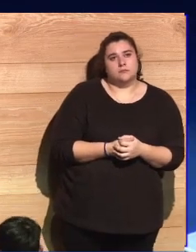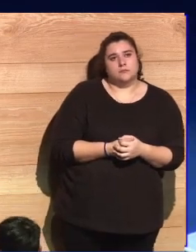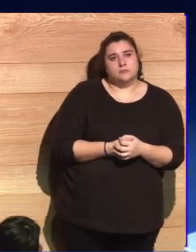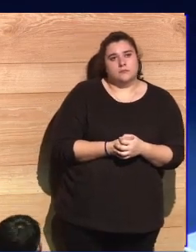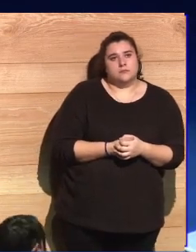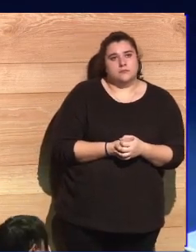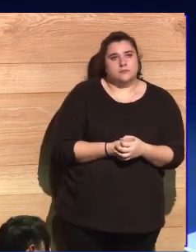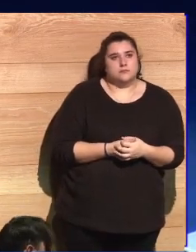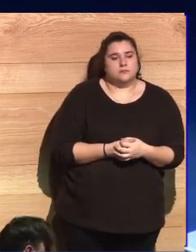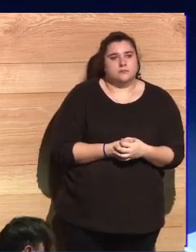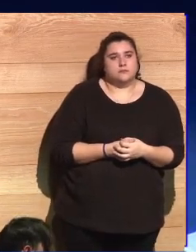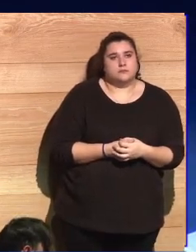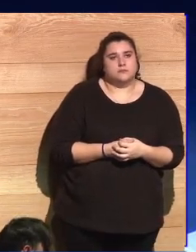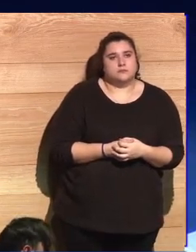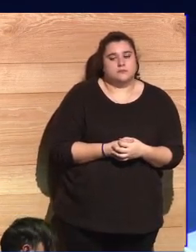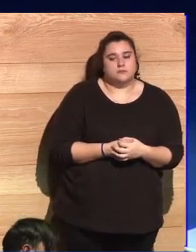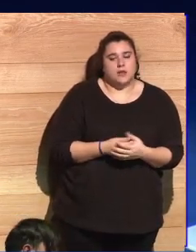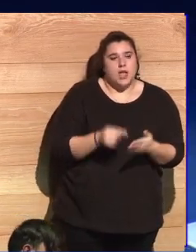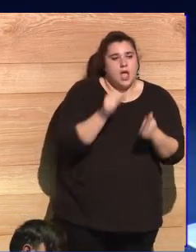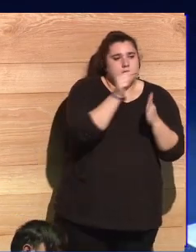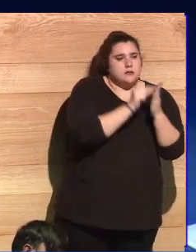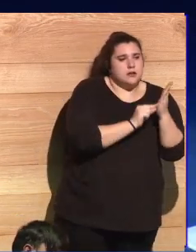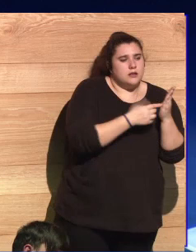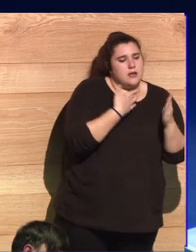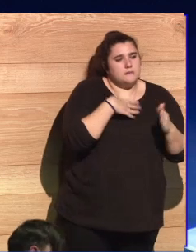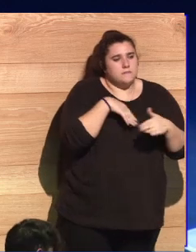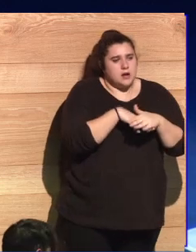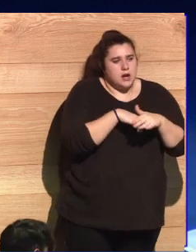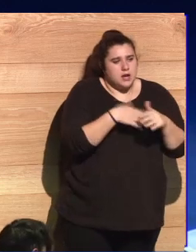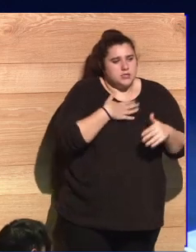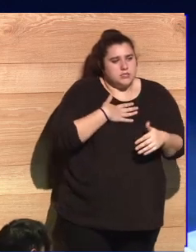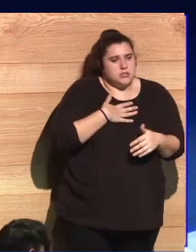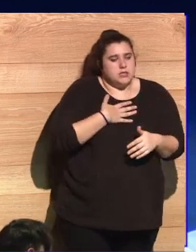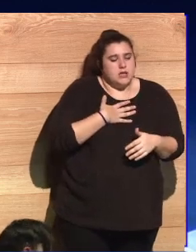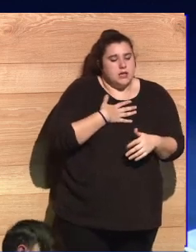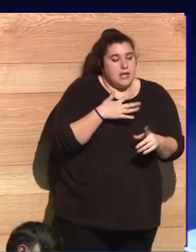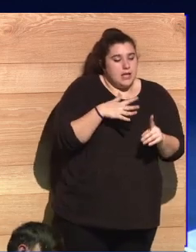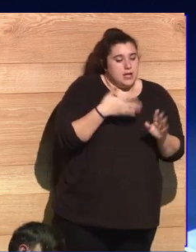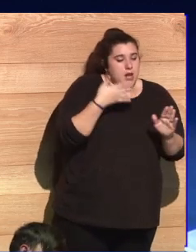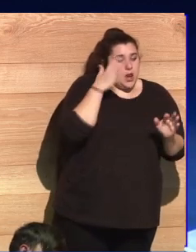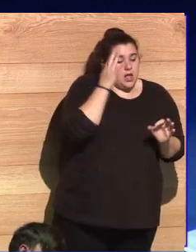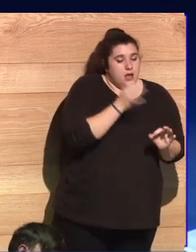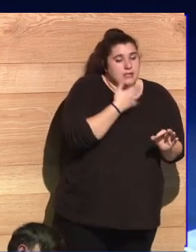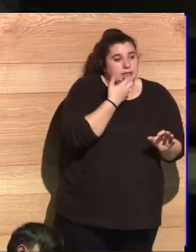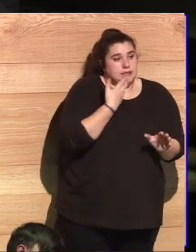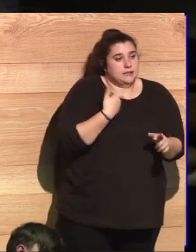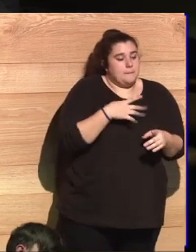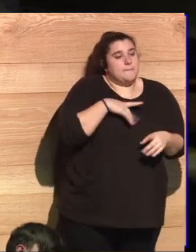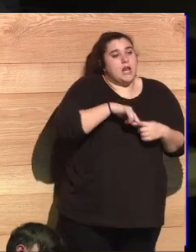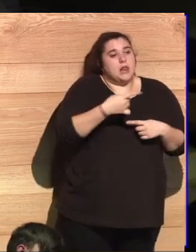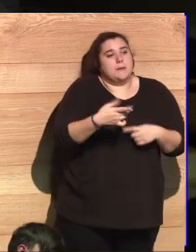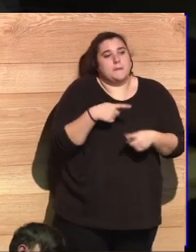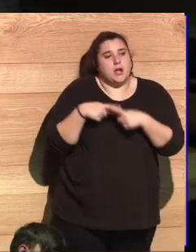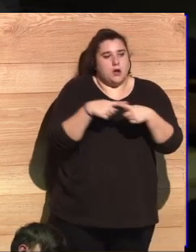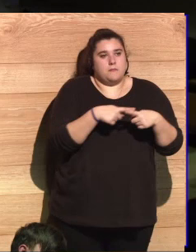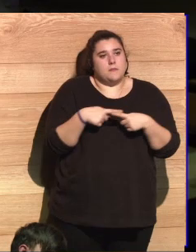The notes made sense to me when I took them, but being able to share them is what made the experience really complete for me. I